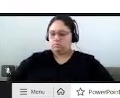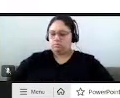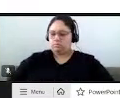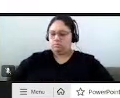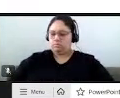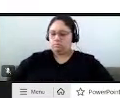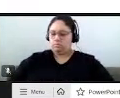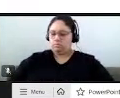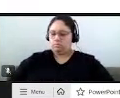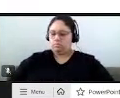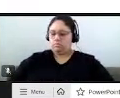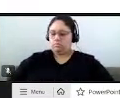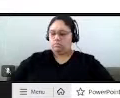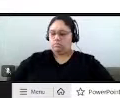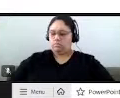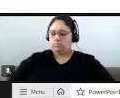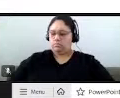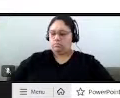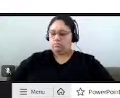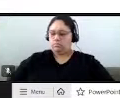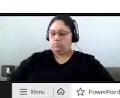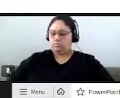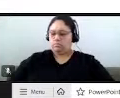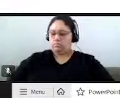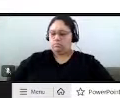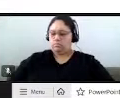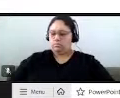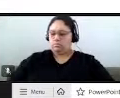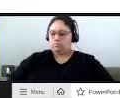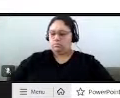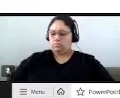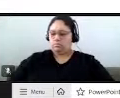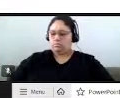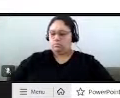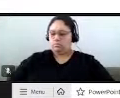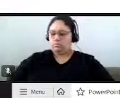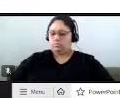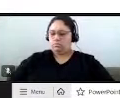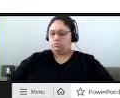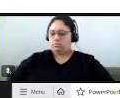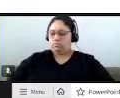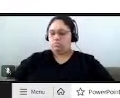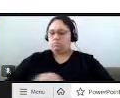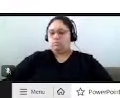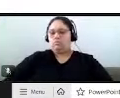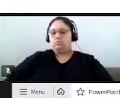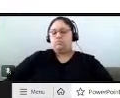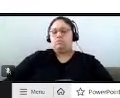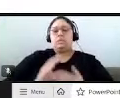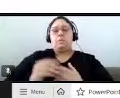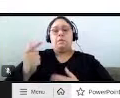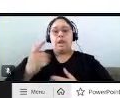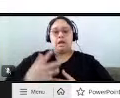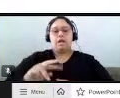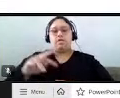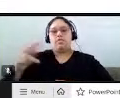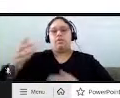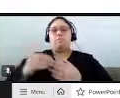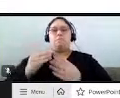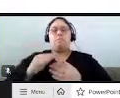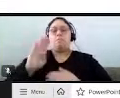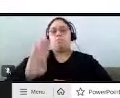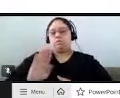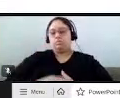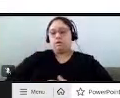Fisher. Member Lecker. Thank Then we will get to you, Member Boseman. Thank you, Chairperson.